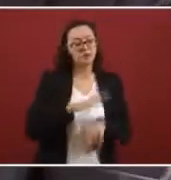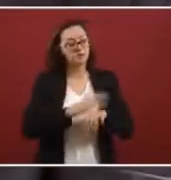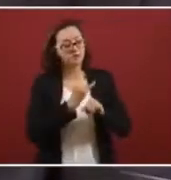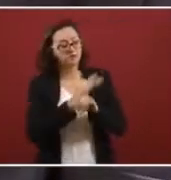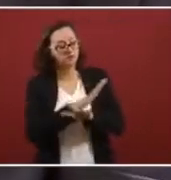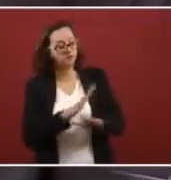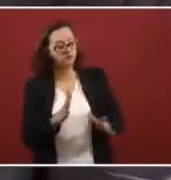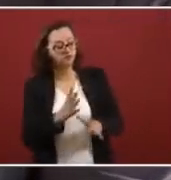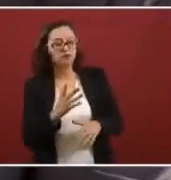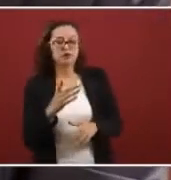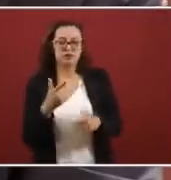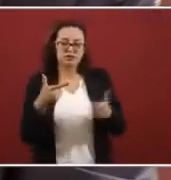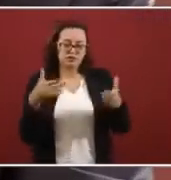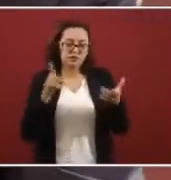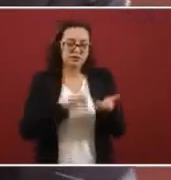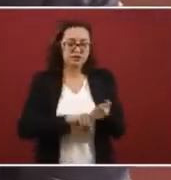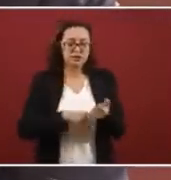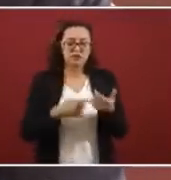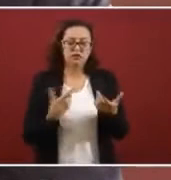information,